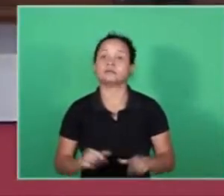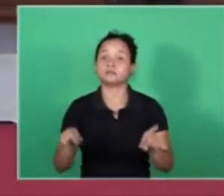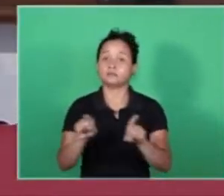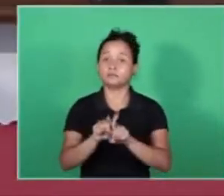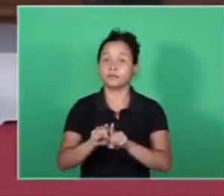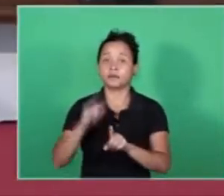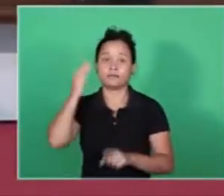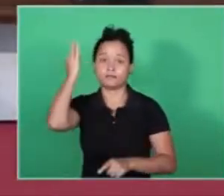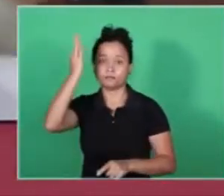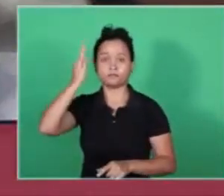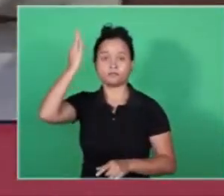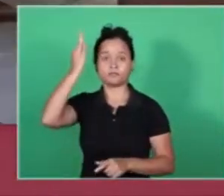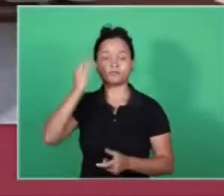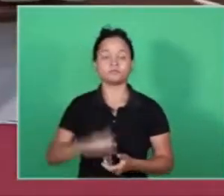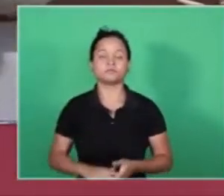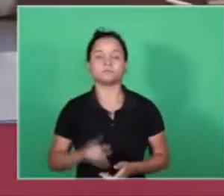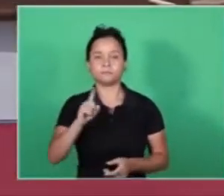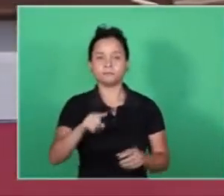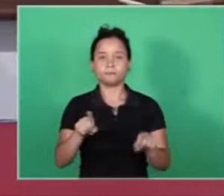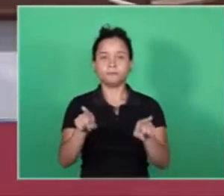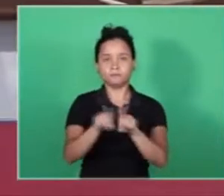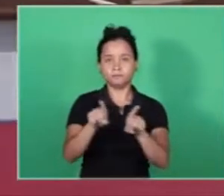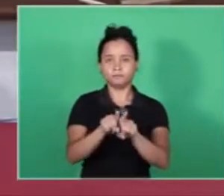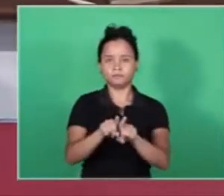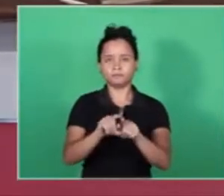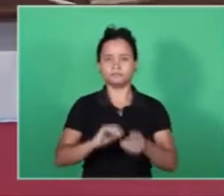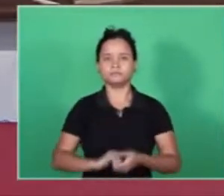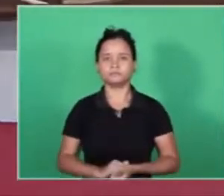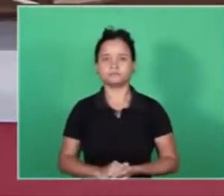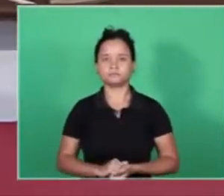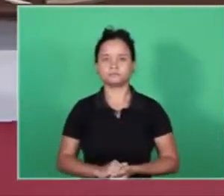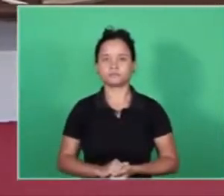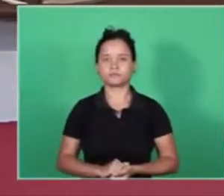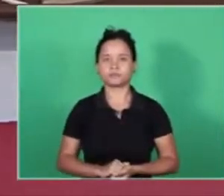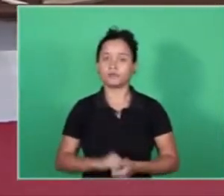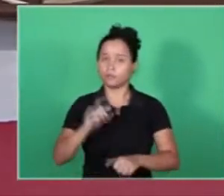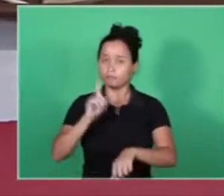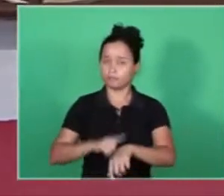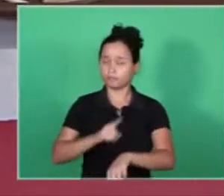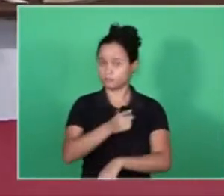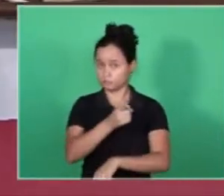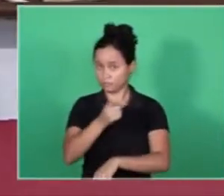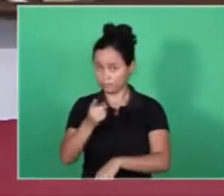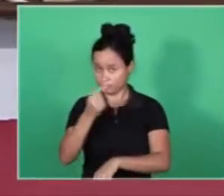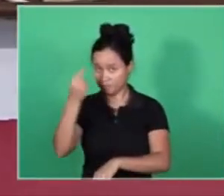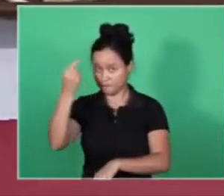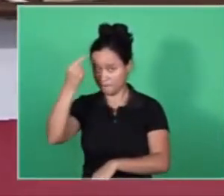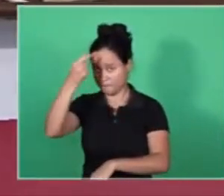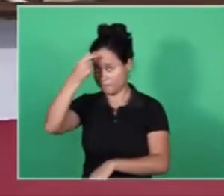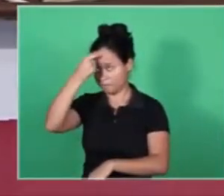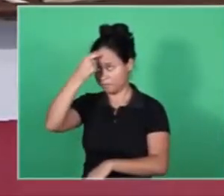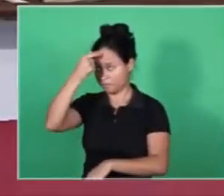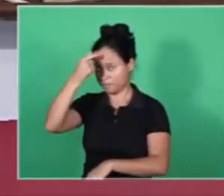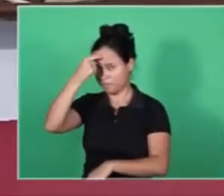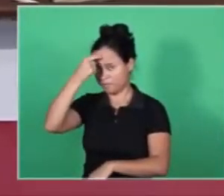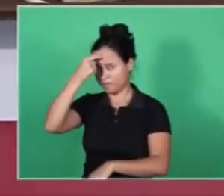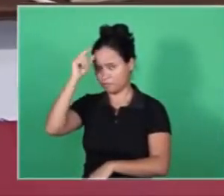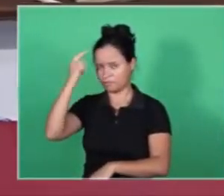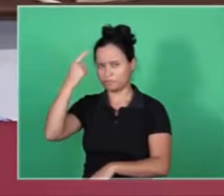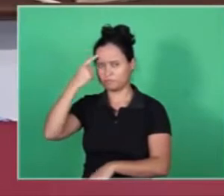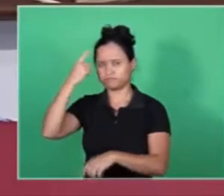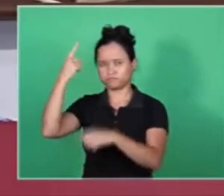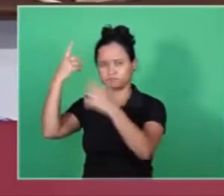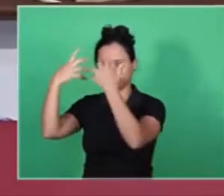So philosophy is therefore when you look at your mind